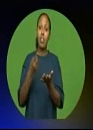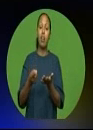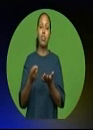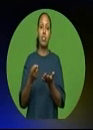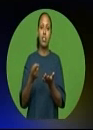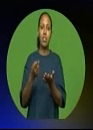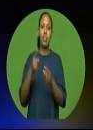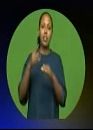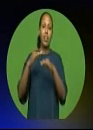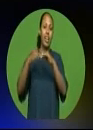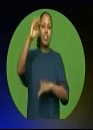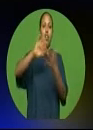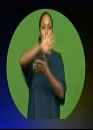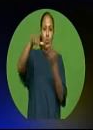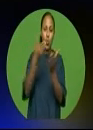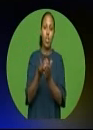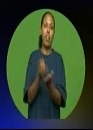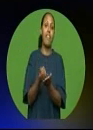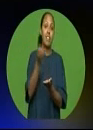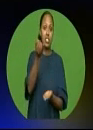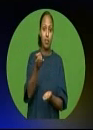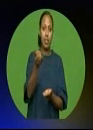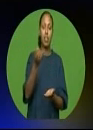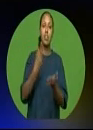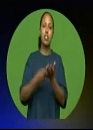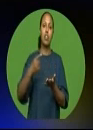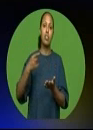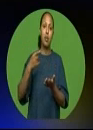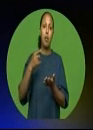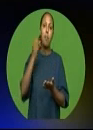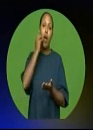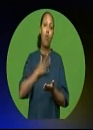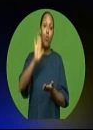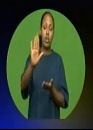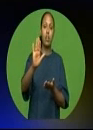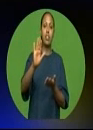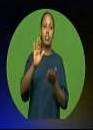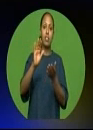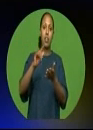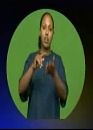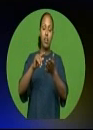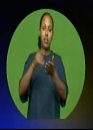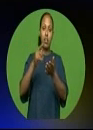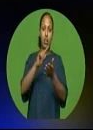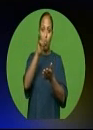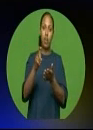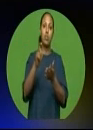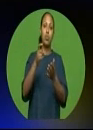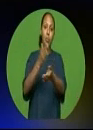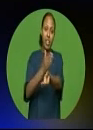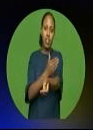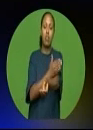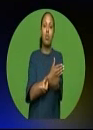that greater total investment by owners is required to maintain a